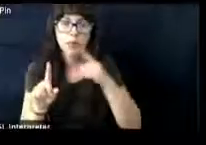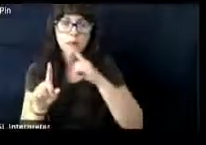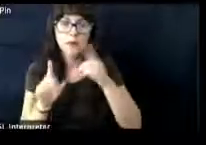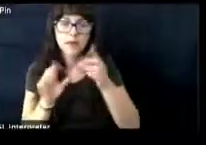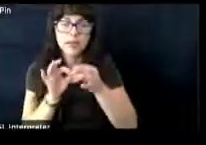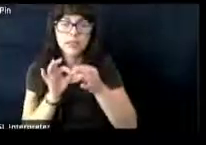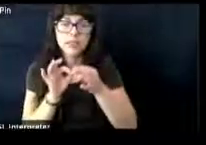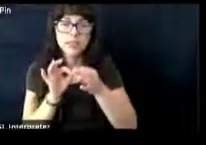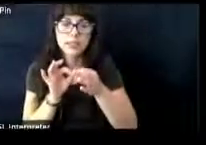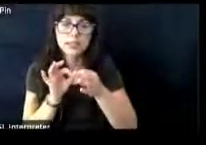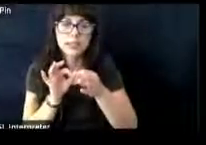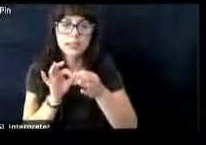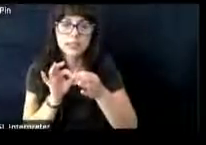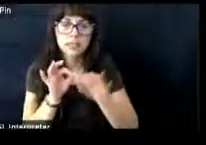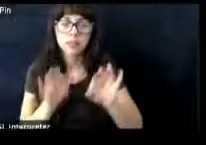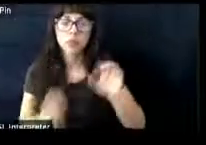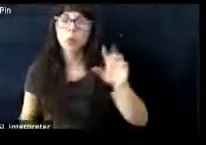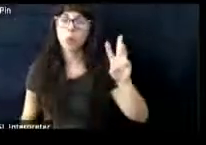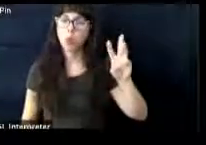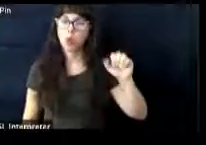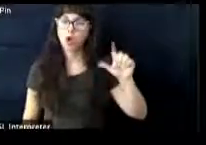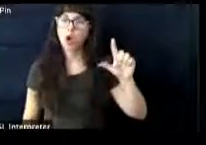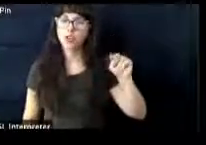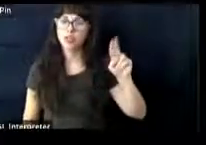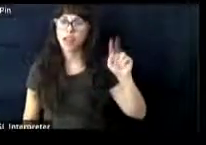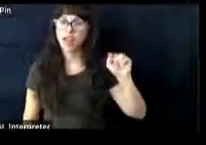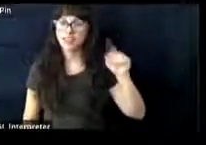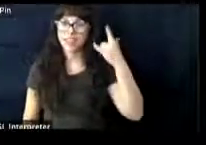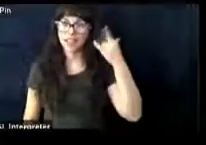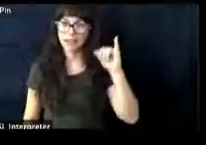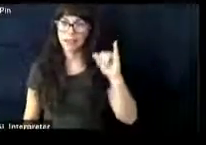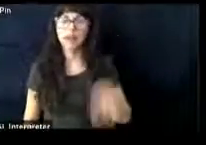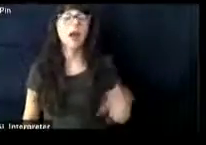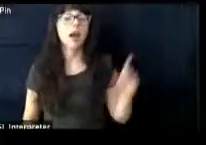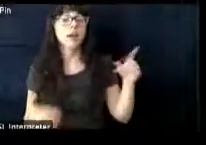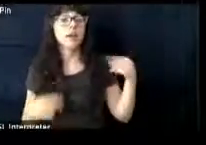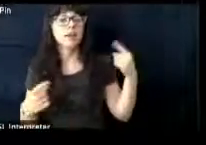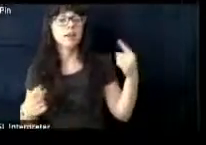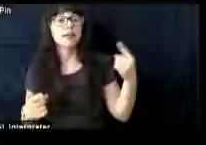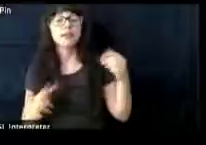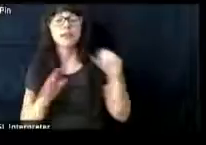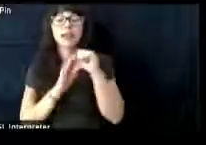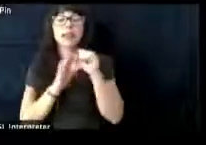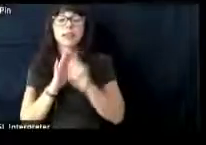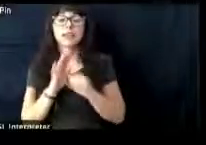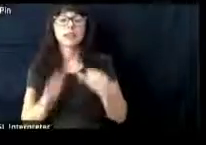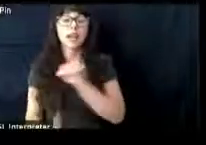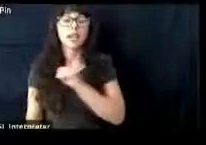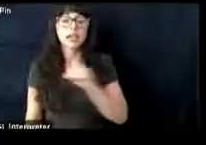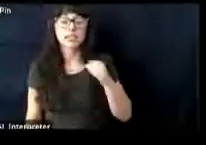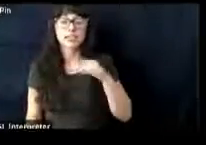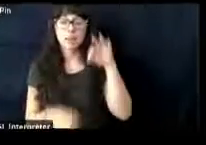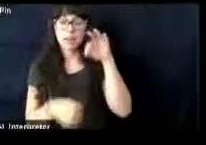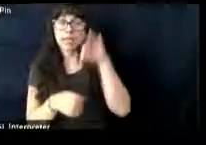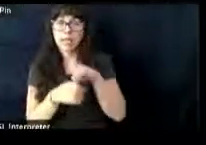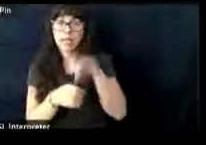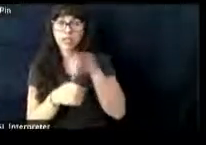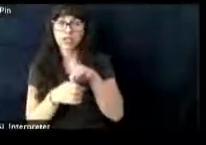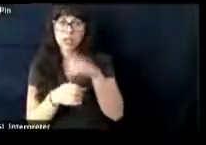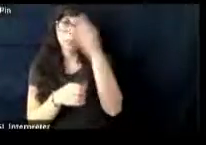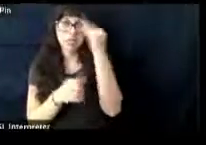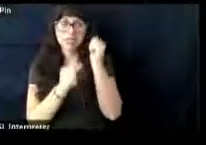in the past, in the 90s, during the state assembly election, because of the